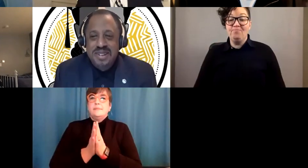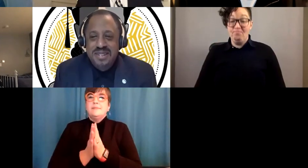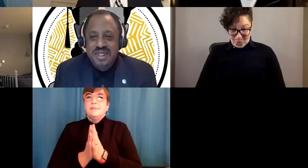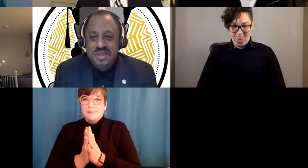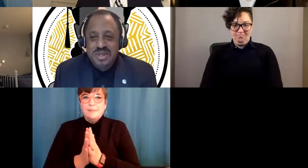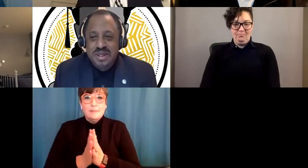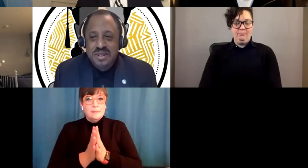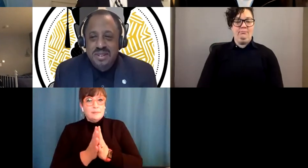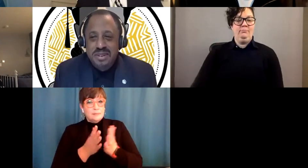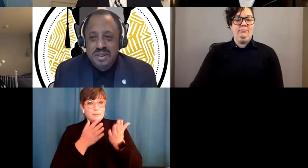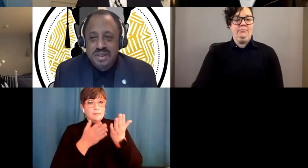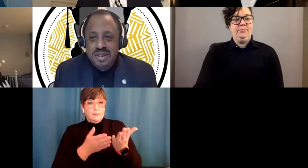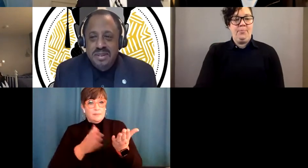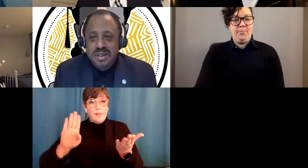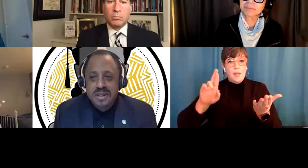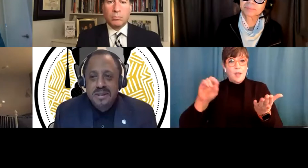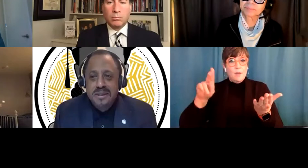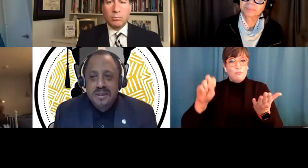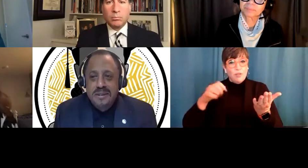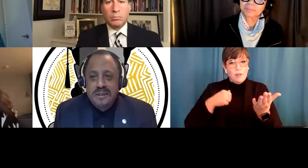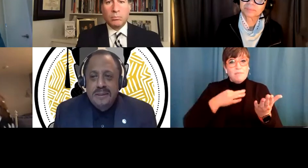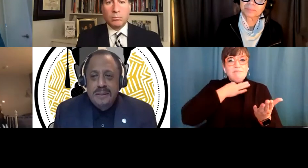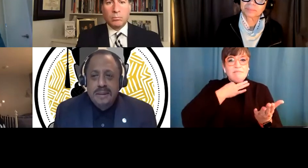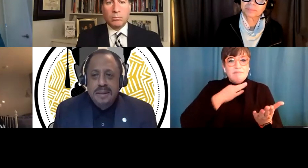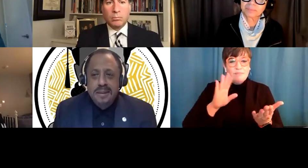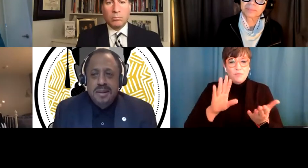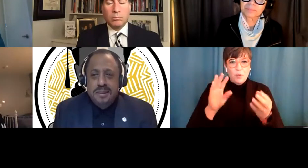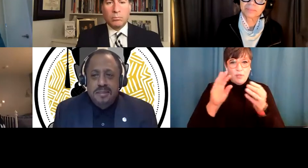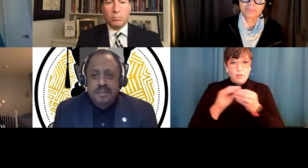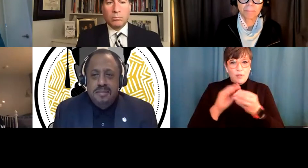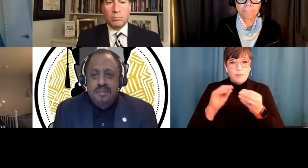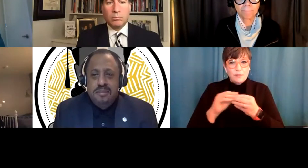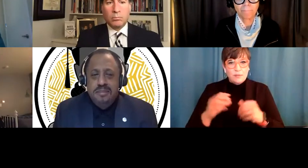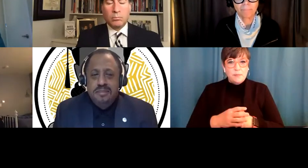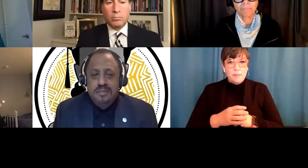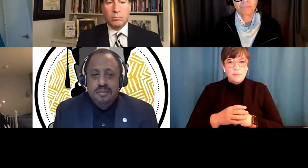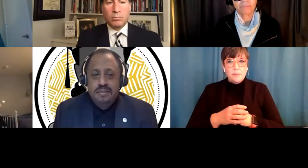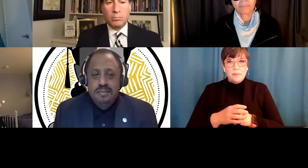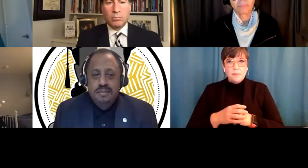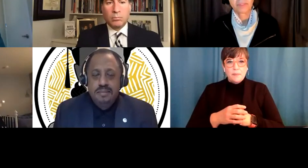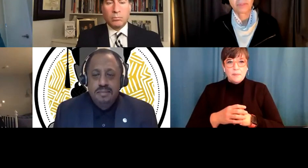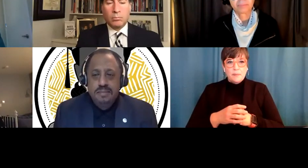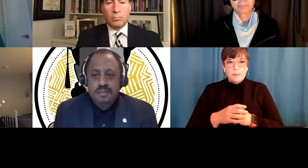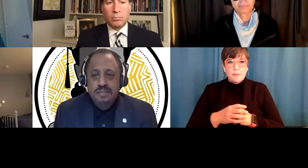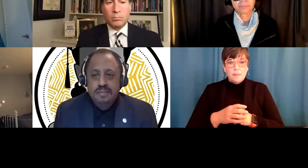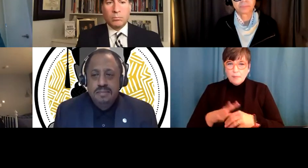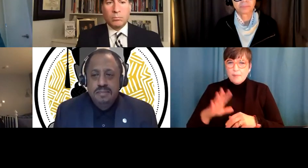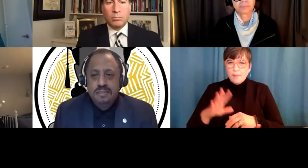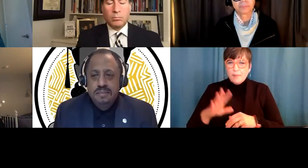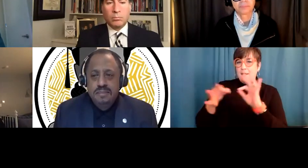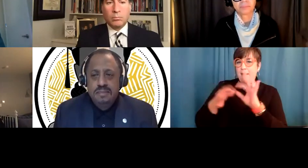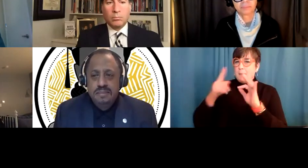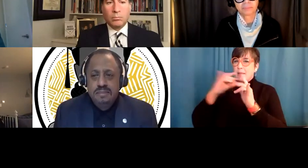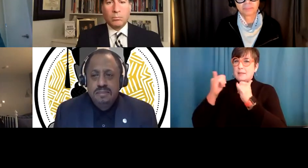I would be interested in your thoughts on that question. Yeah, I mean, my comments, I think, largely echo Dr. Williams's comments.